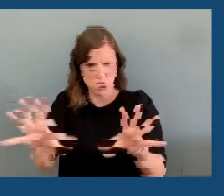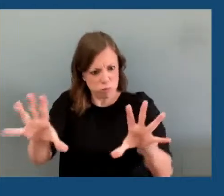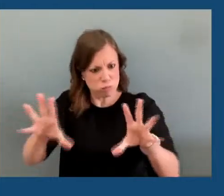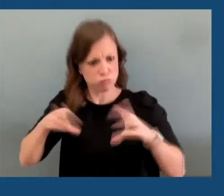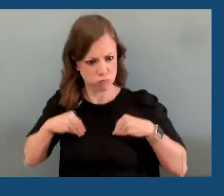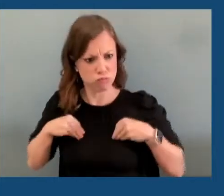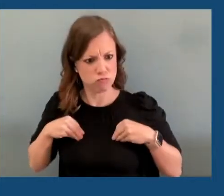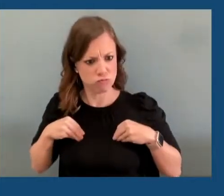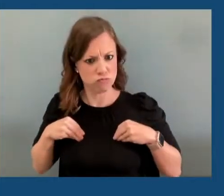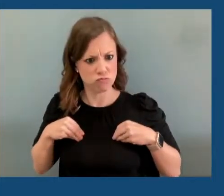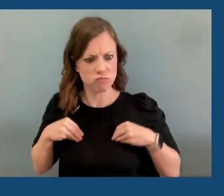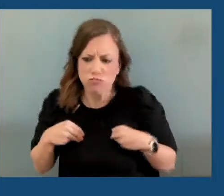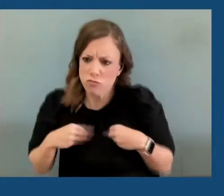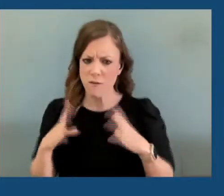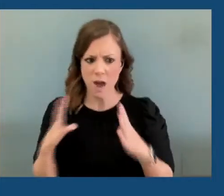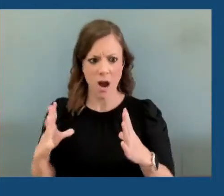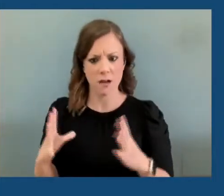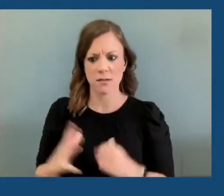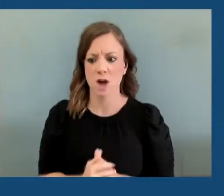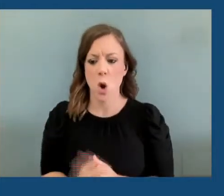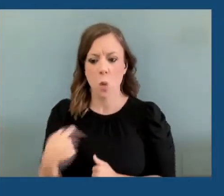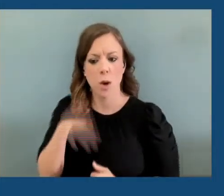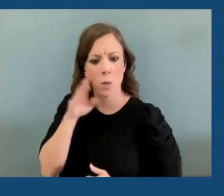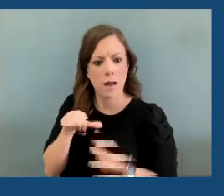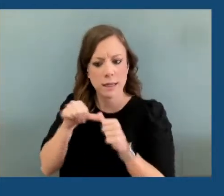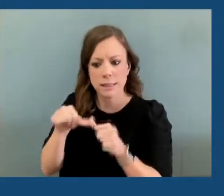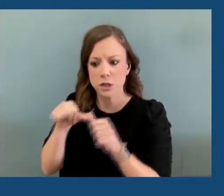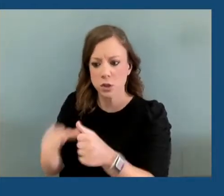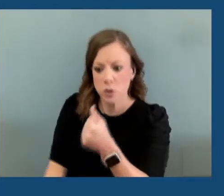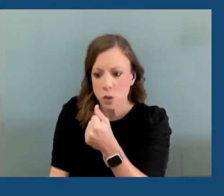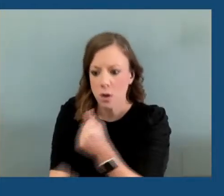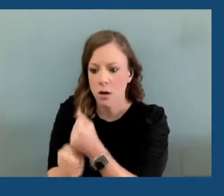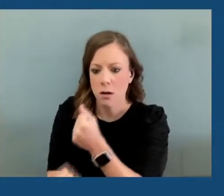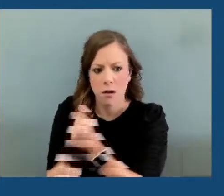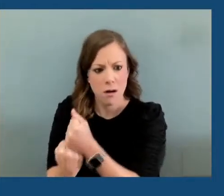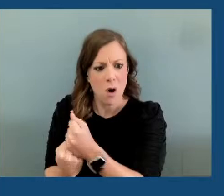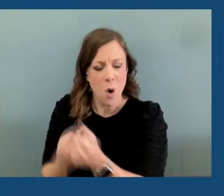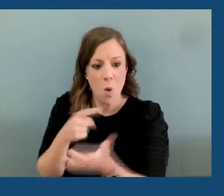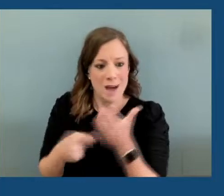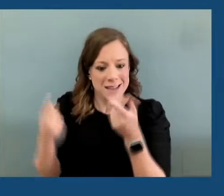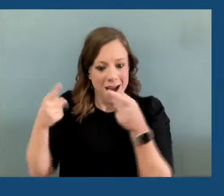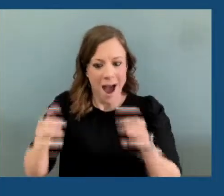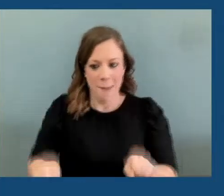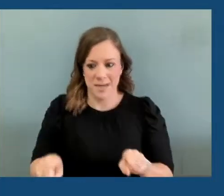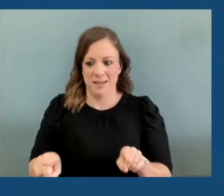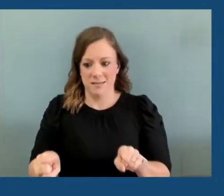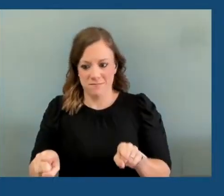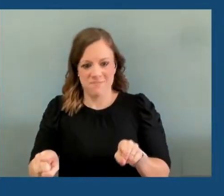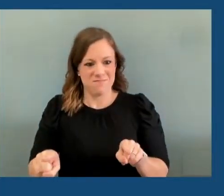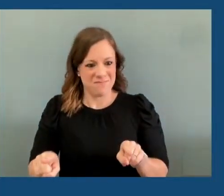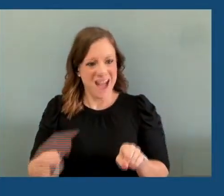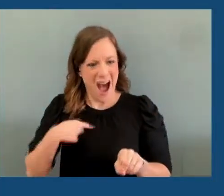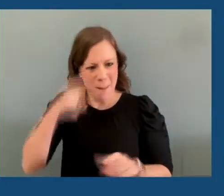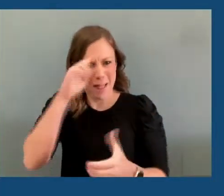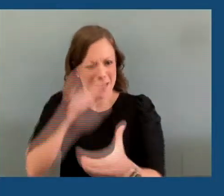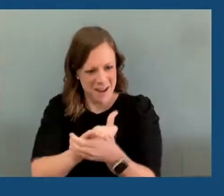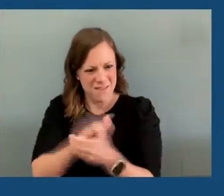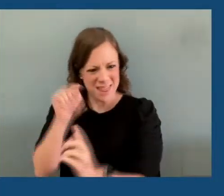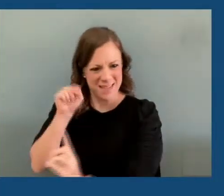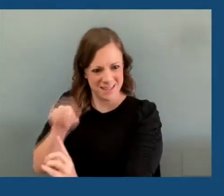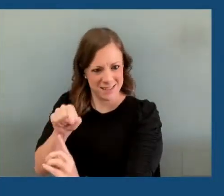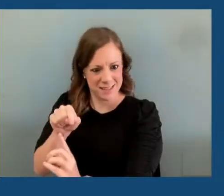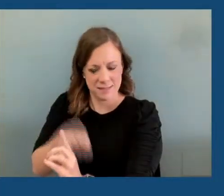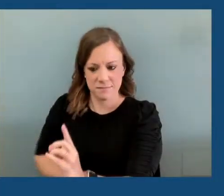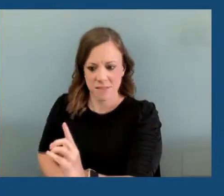We'll continue to support what you're doing here at UAlbany and all across SUNY, because I believe in this. I believe in creating opportunities